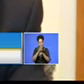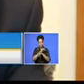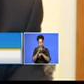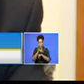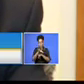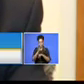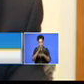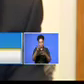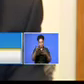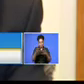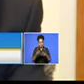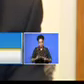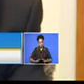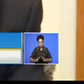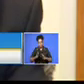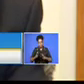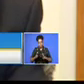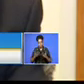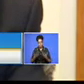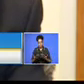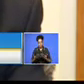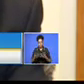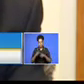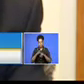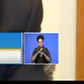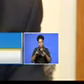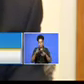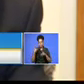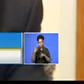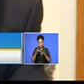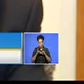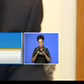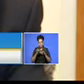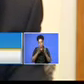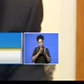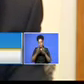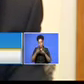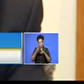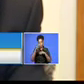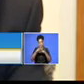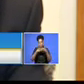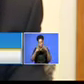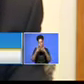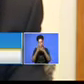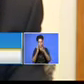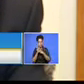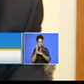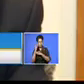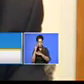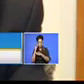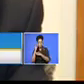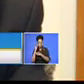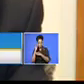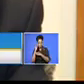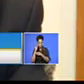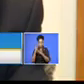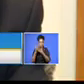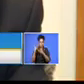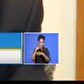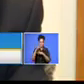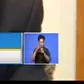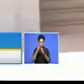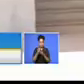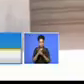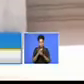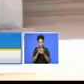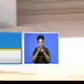for some place to live. Of course, we still plan to build our residential facility on campus. But in previous years, we've